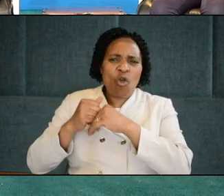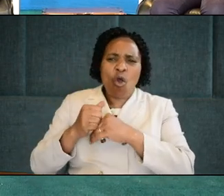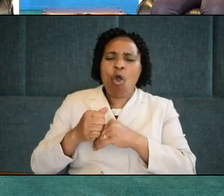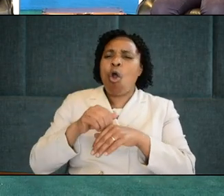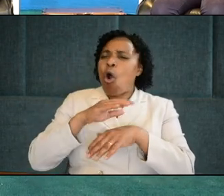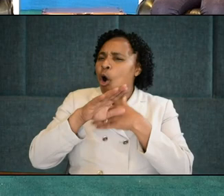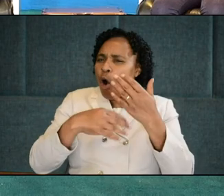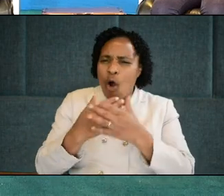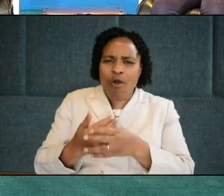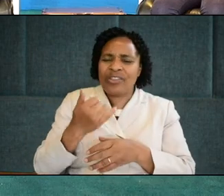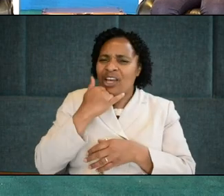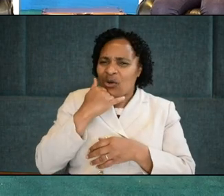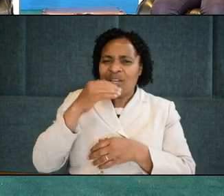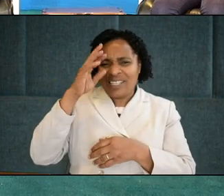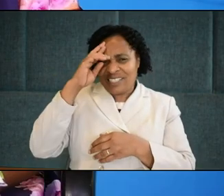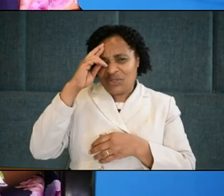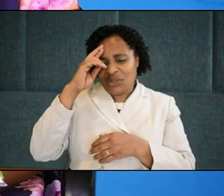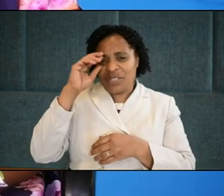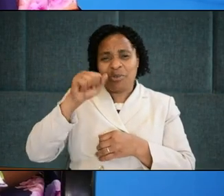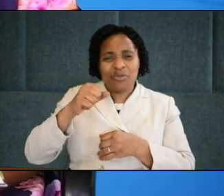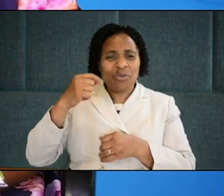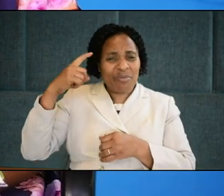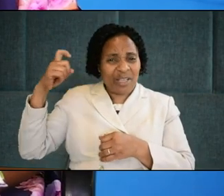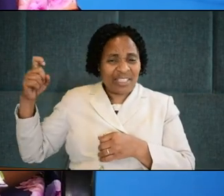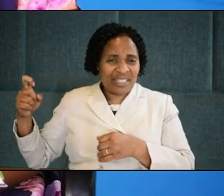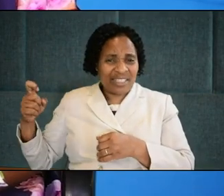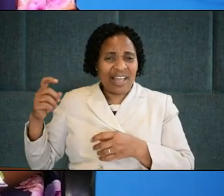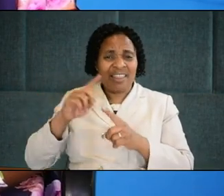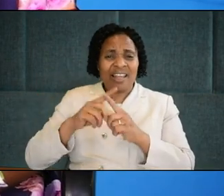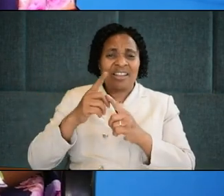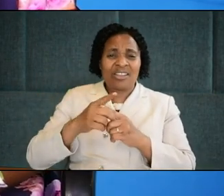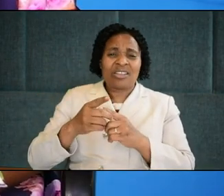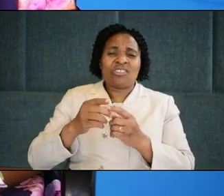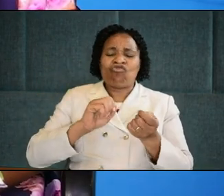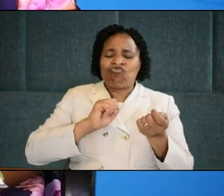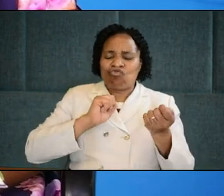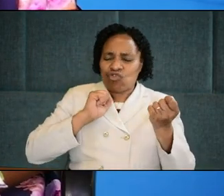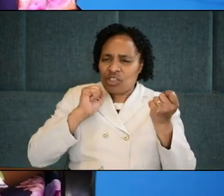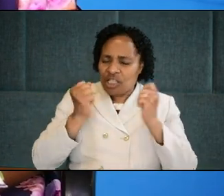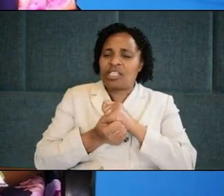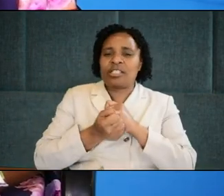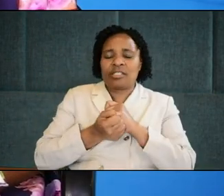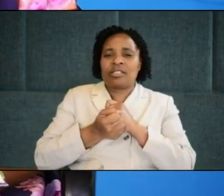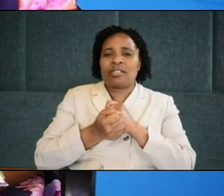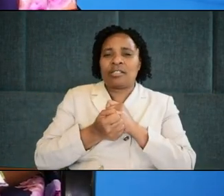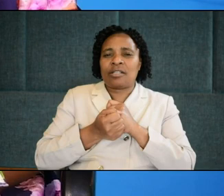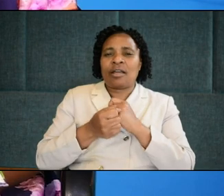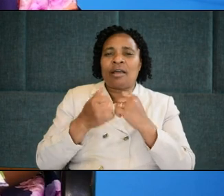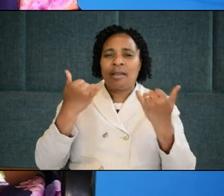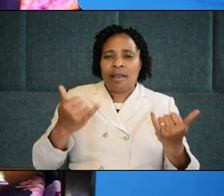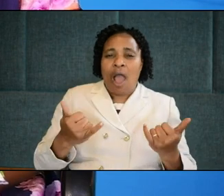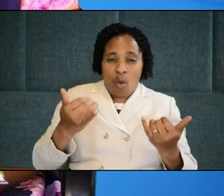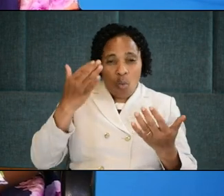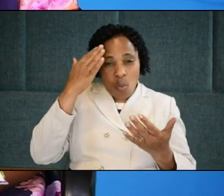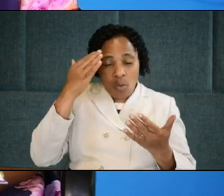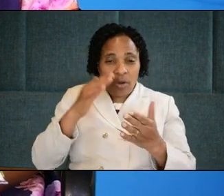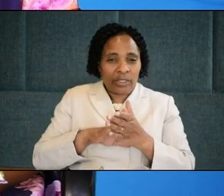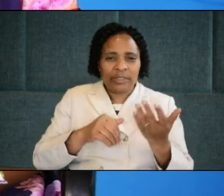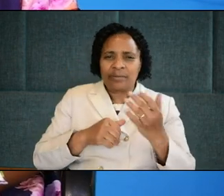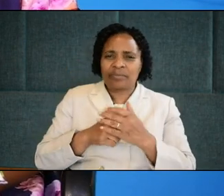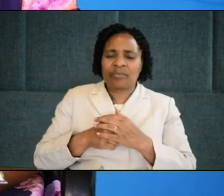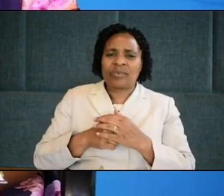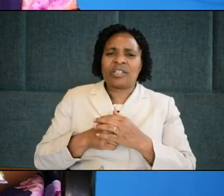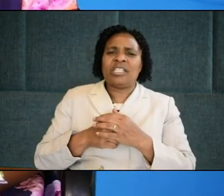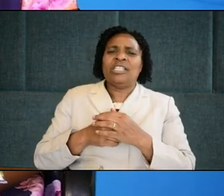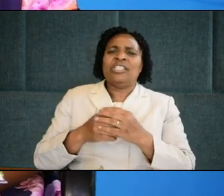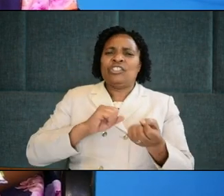wrong reasons, as you can imagine. But then she just underwent a radical change. And, you know, like, she had, you know, changed her body